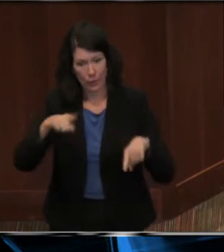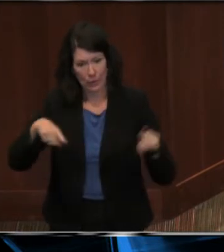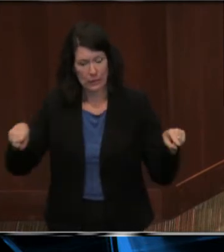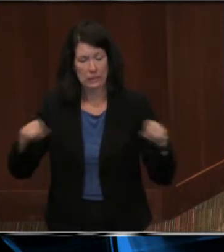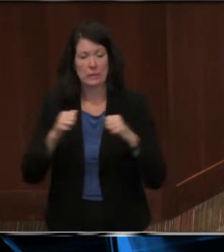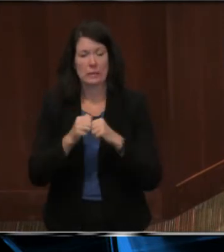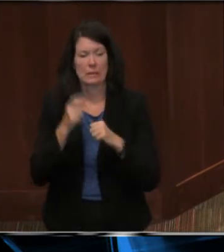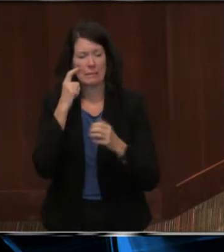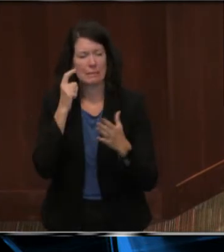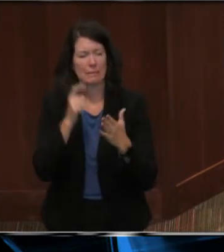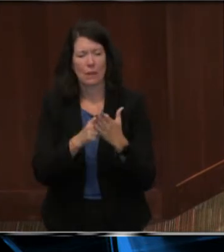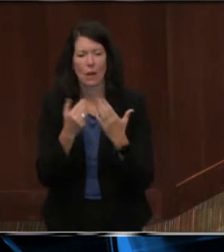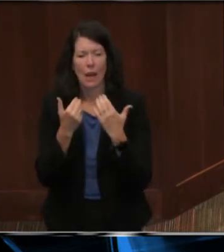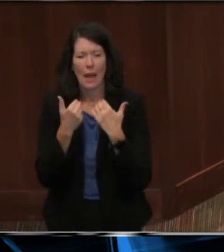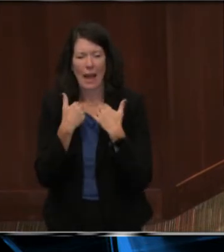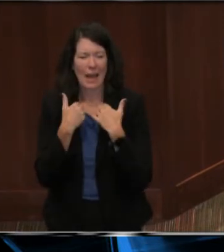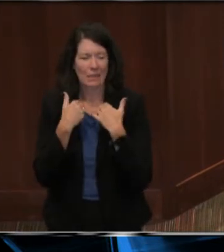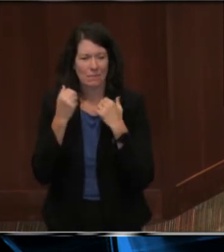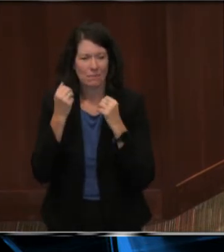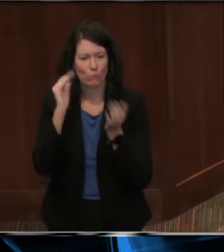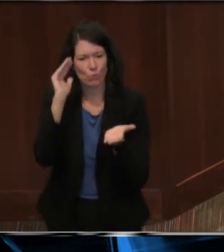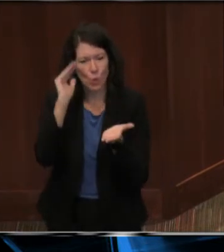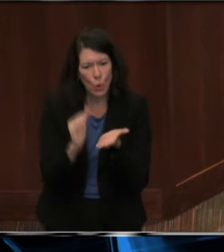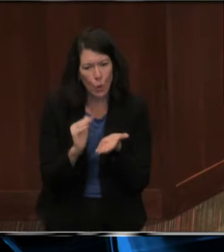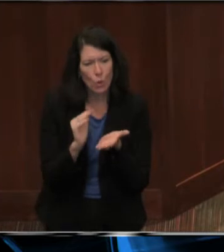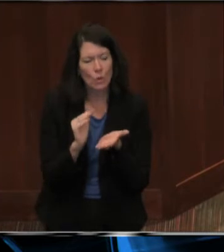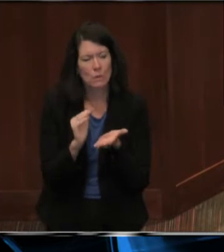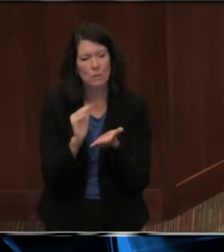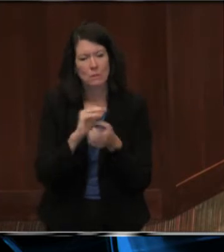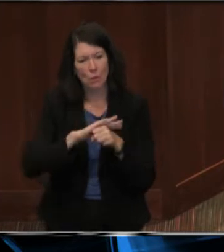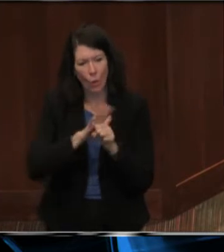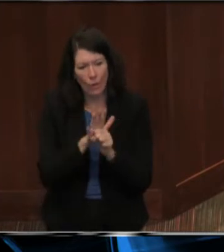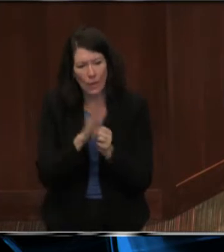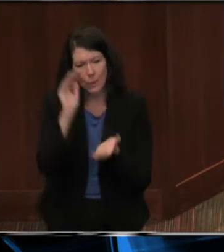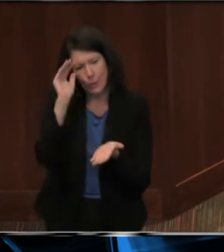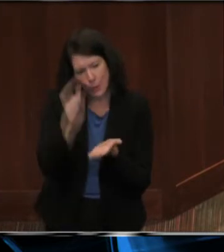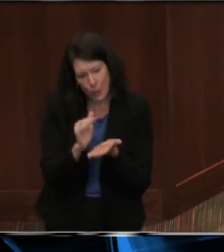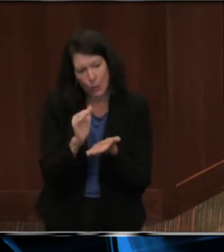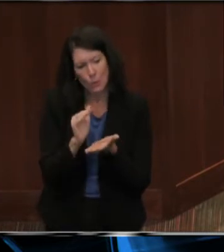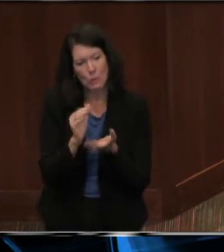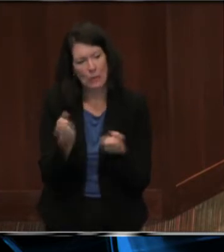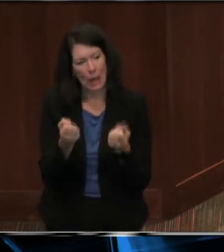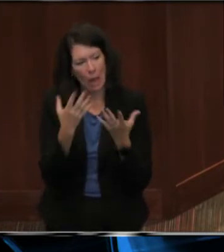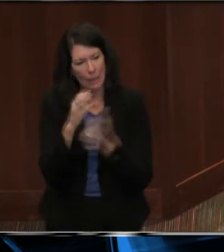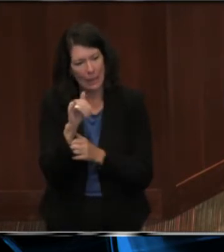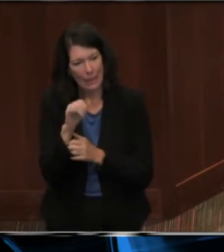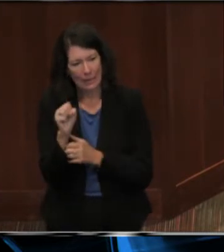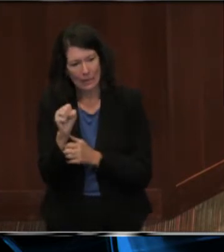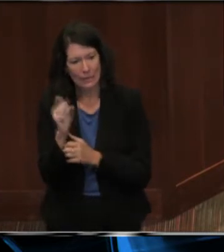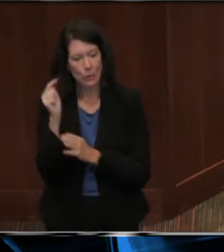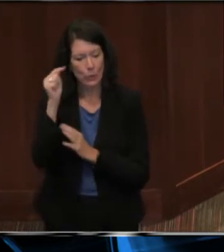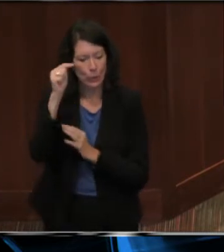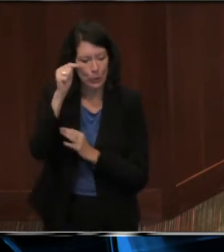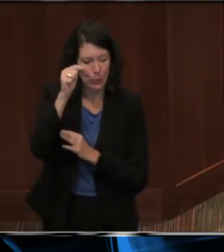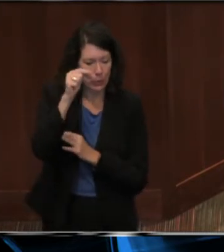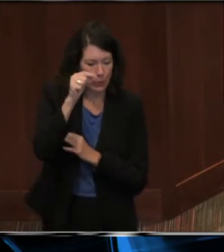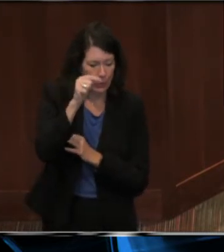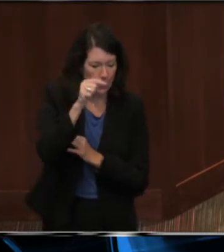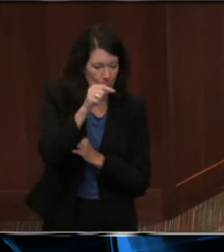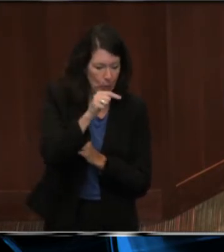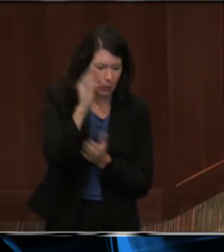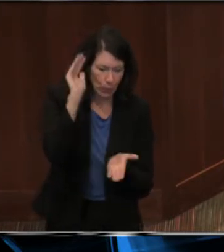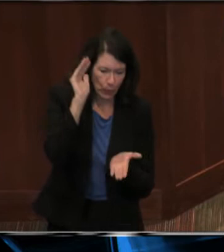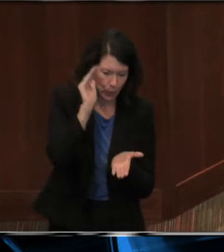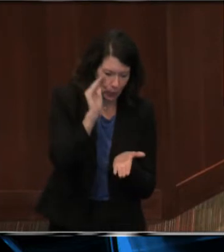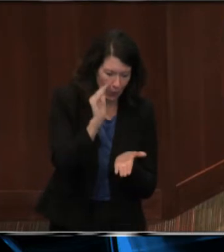see that we had really suppressed COVID and the number of cases we were seeing. We were on downward trends, and